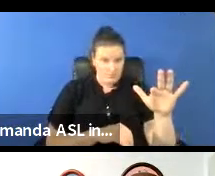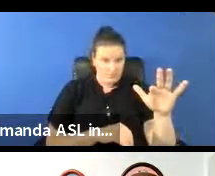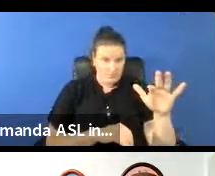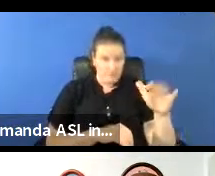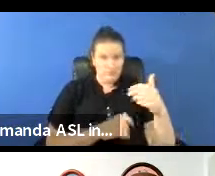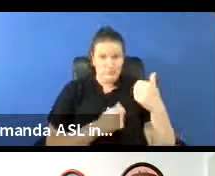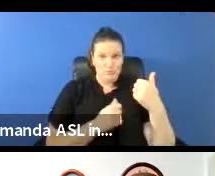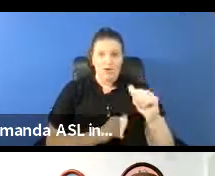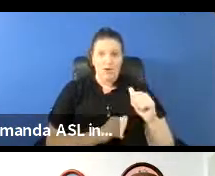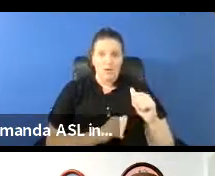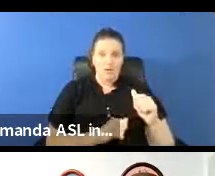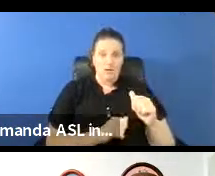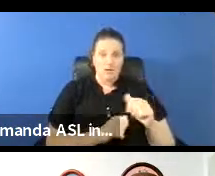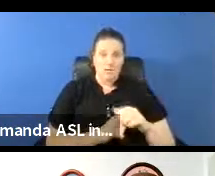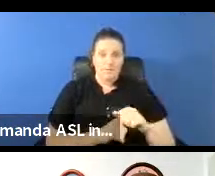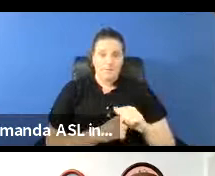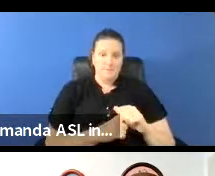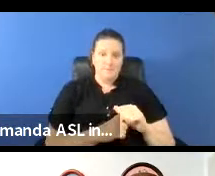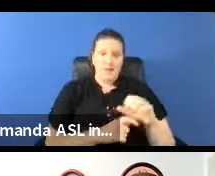go to